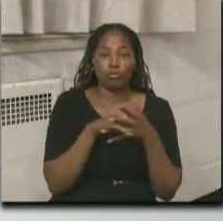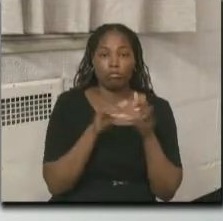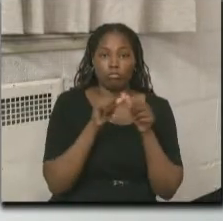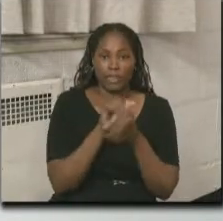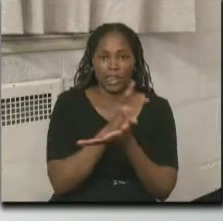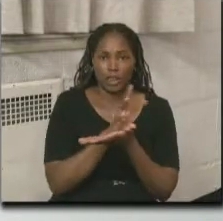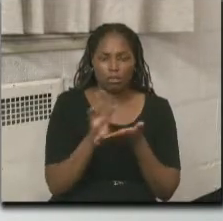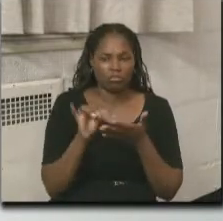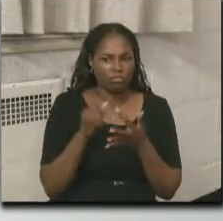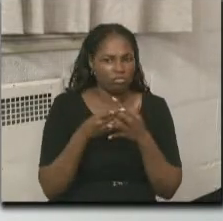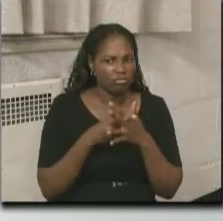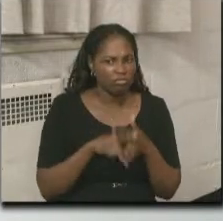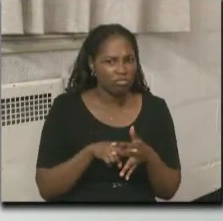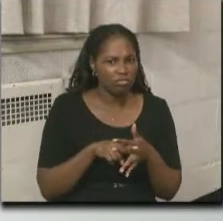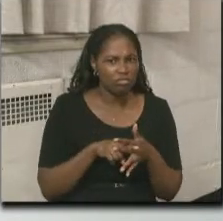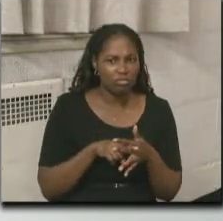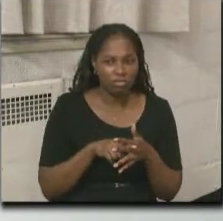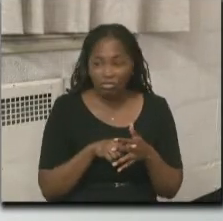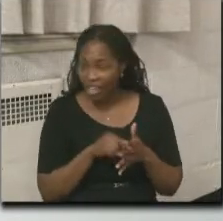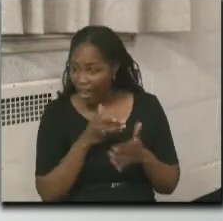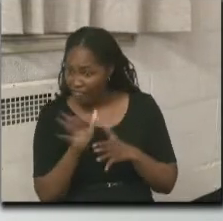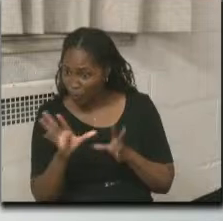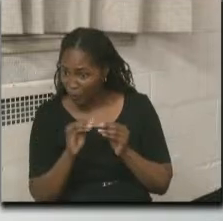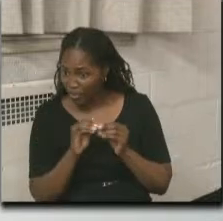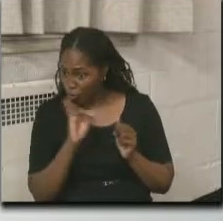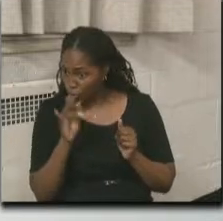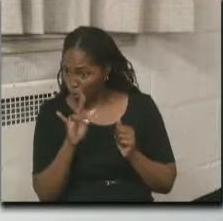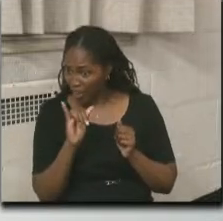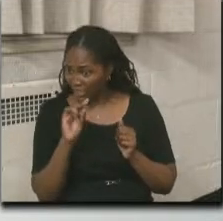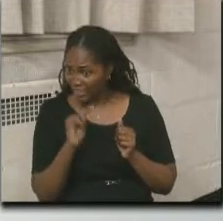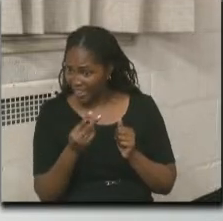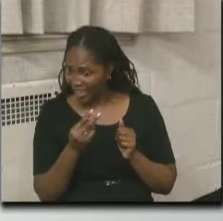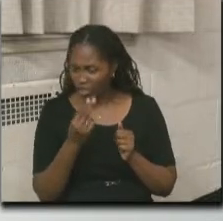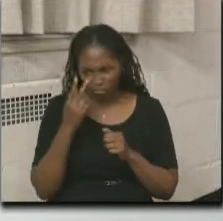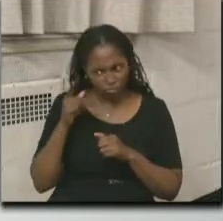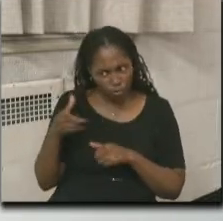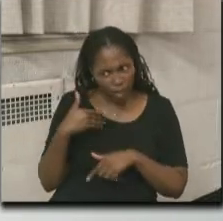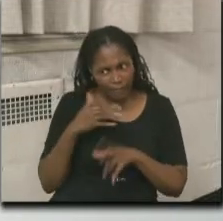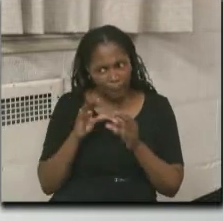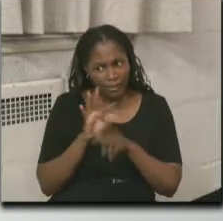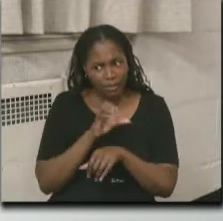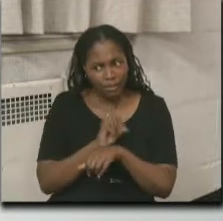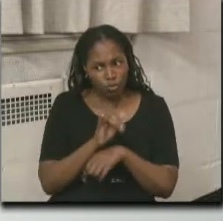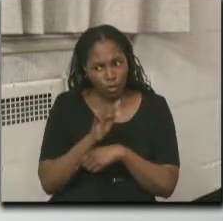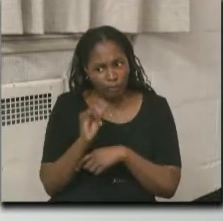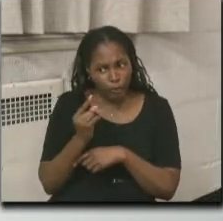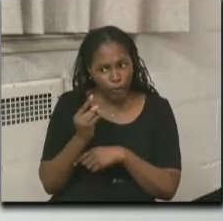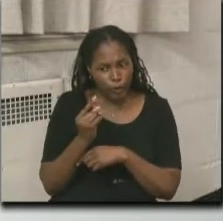after your meeting. You want to say July 2nd? You have a meeting scheduled on July 1st.